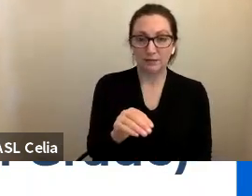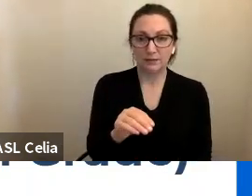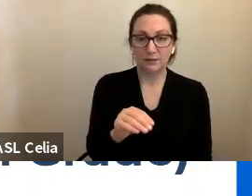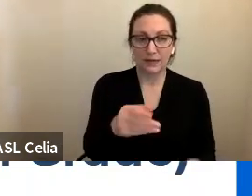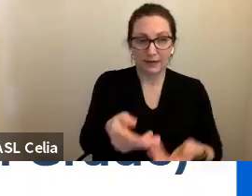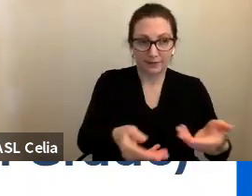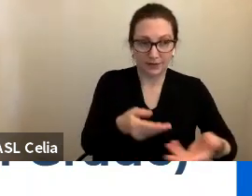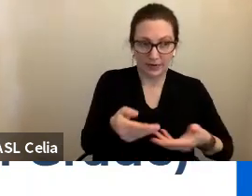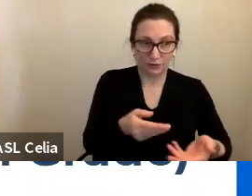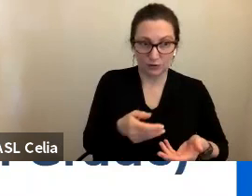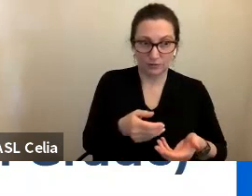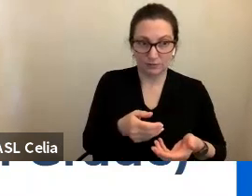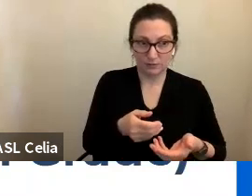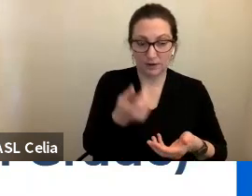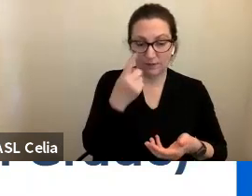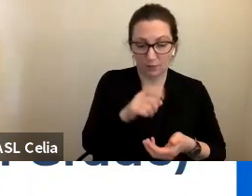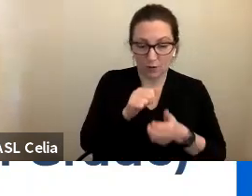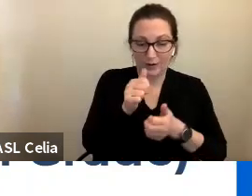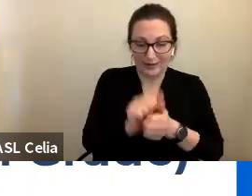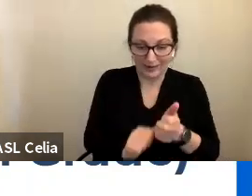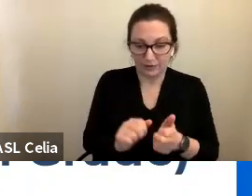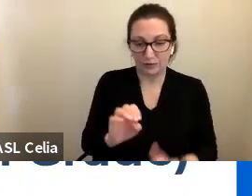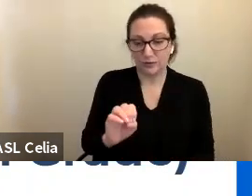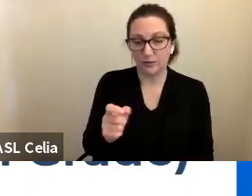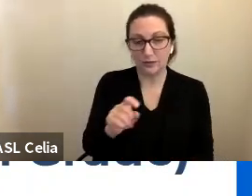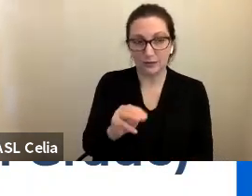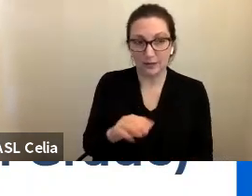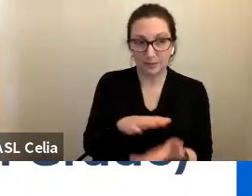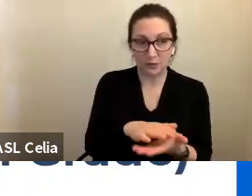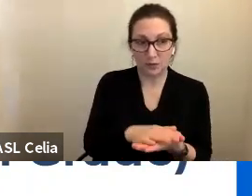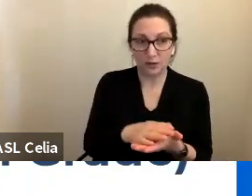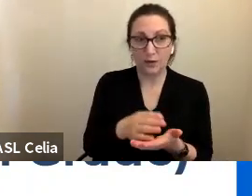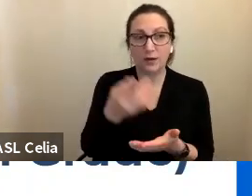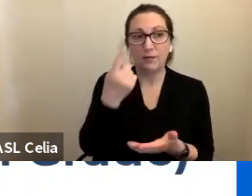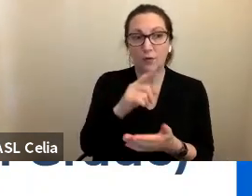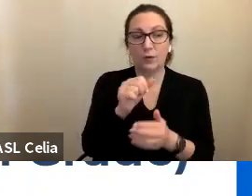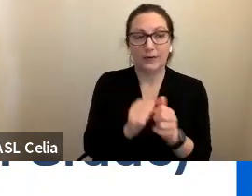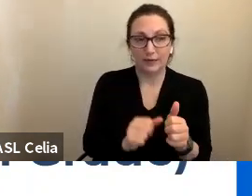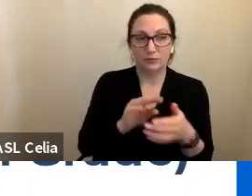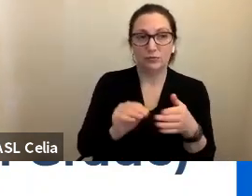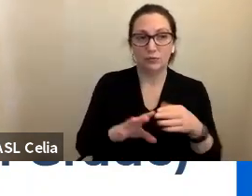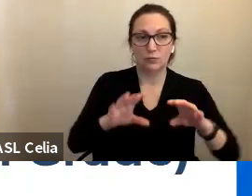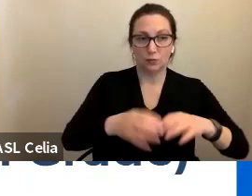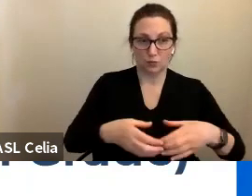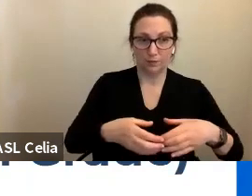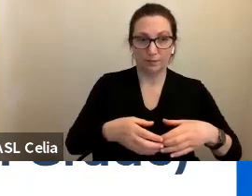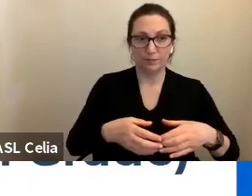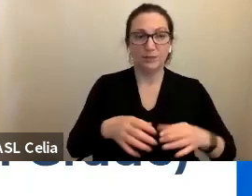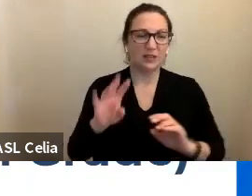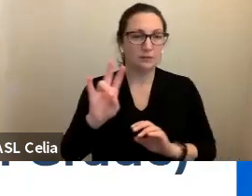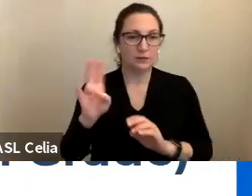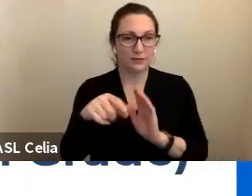by exam school, by student group for 7th grade.